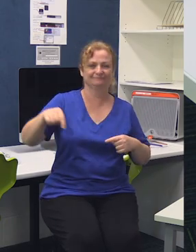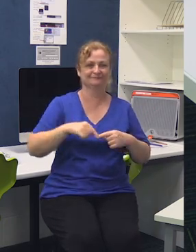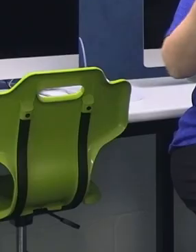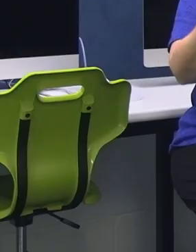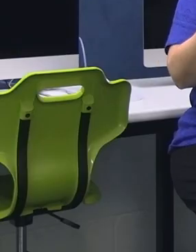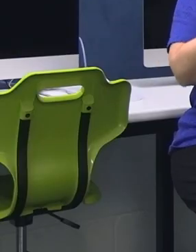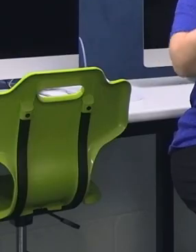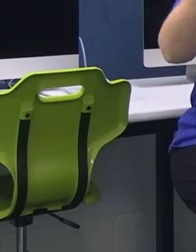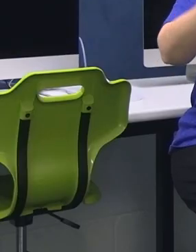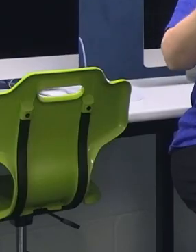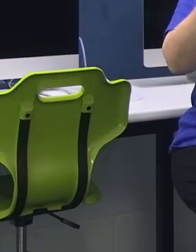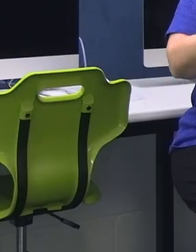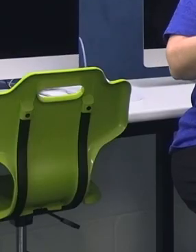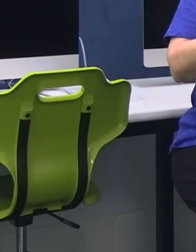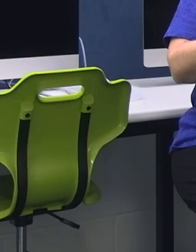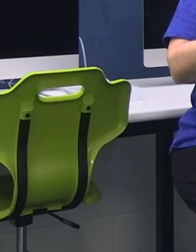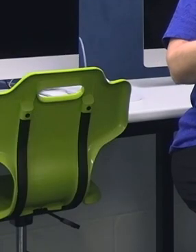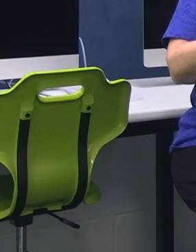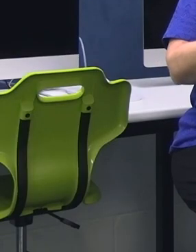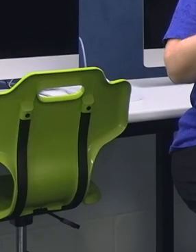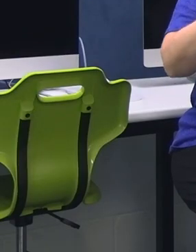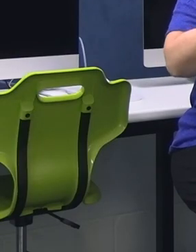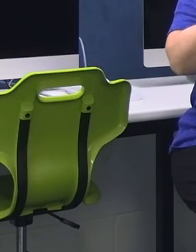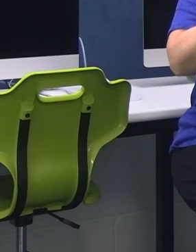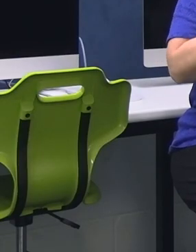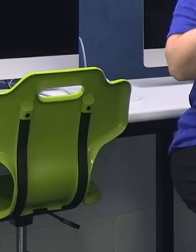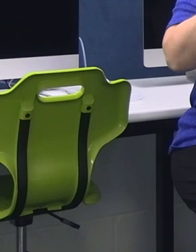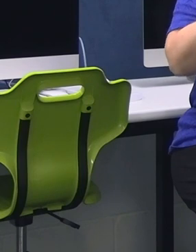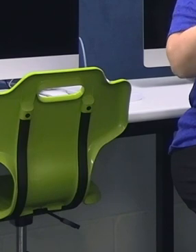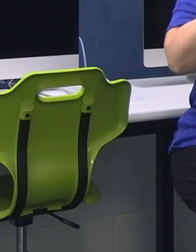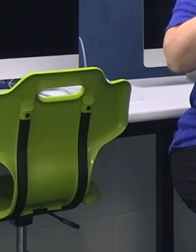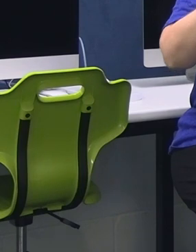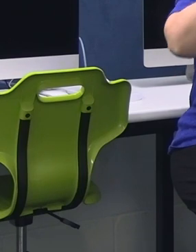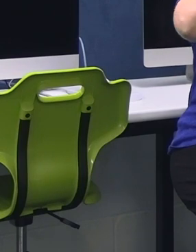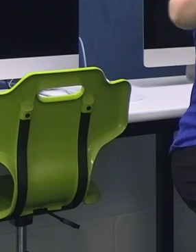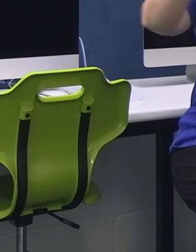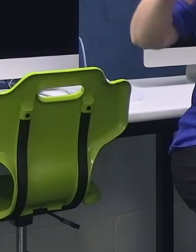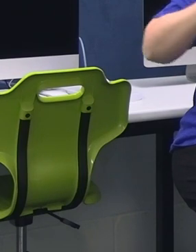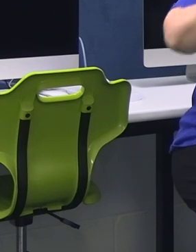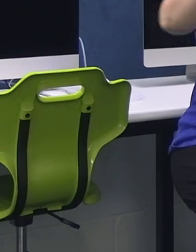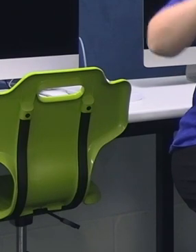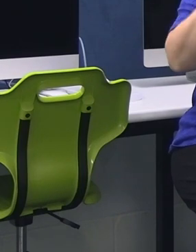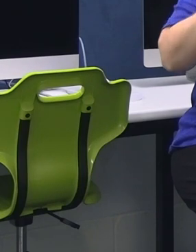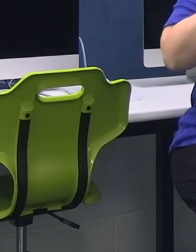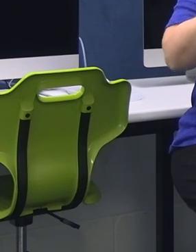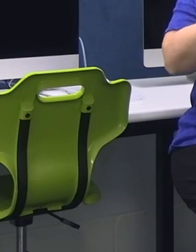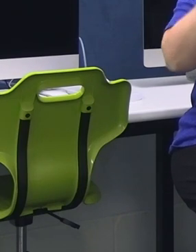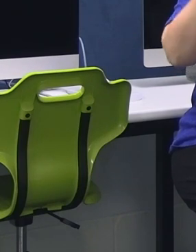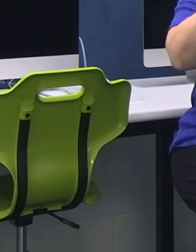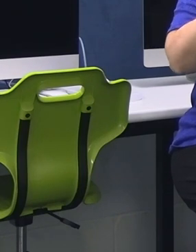go. The main components of an electrical circuit are an energy